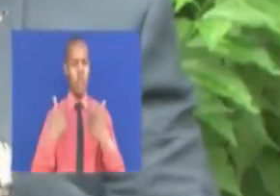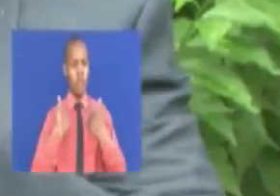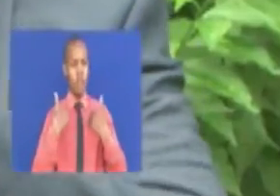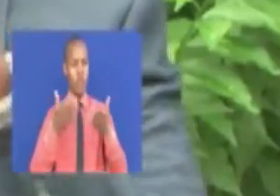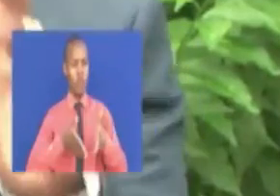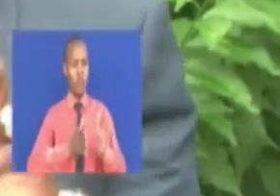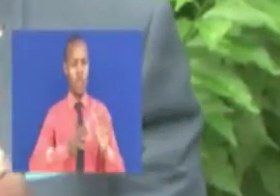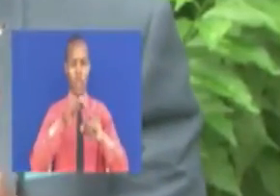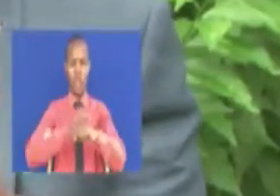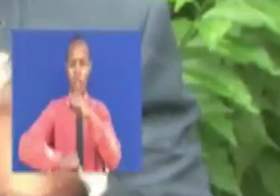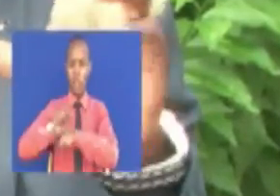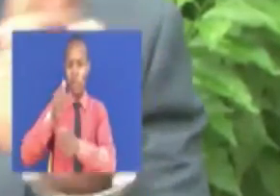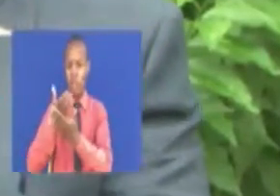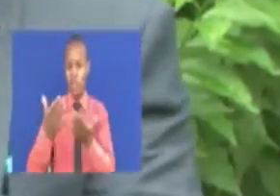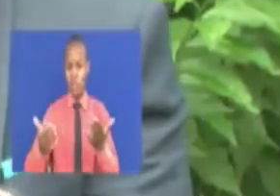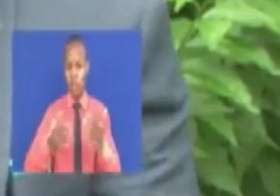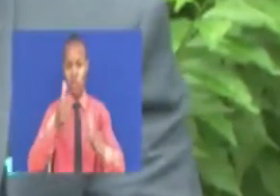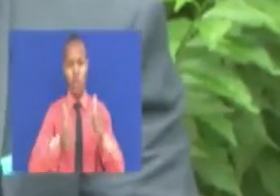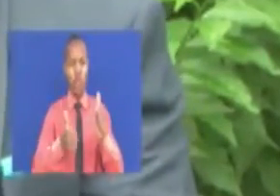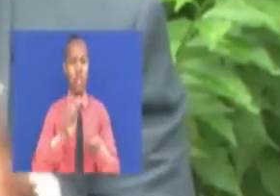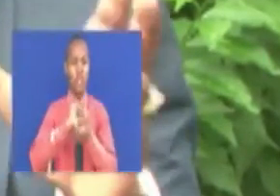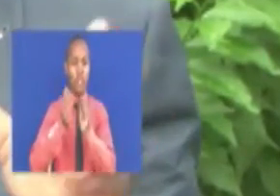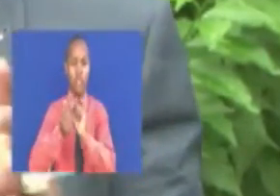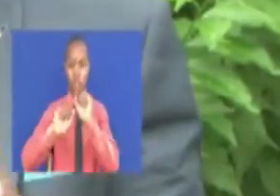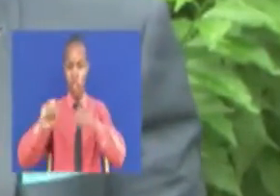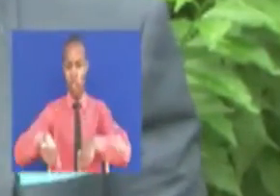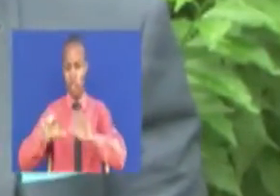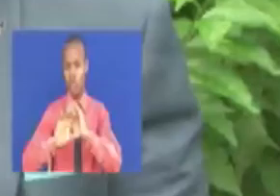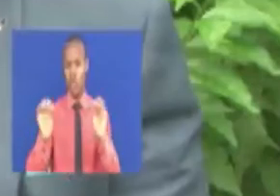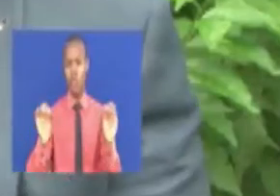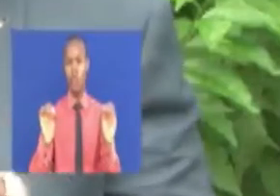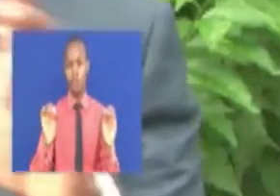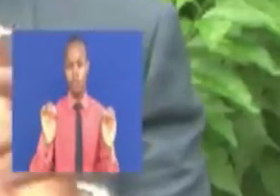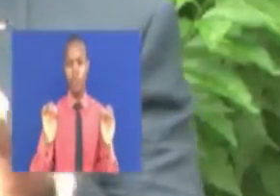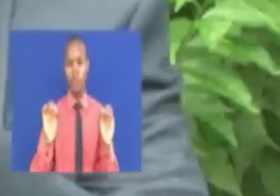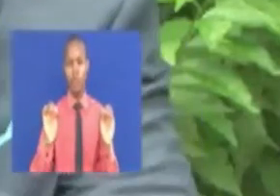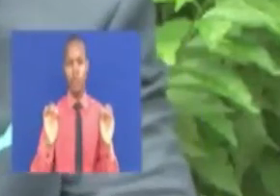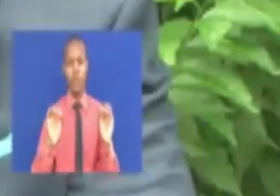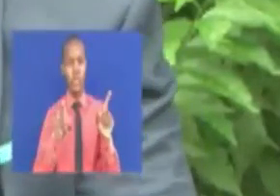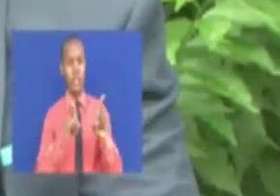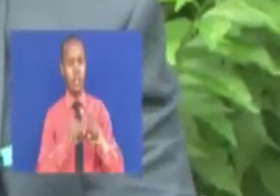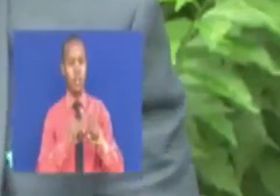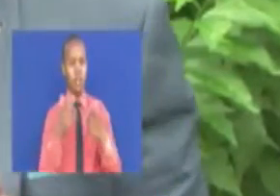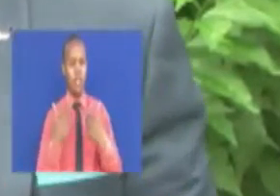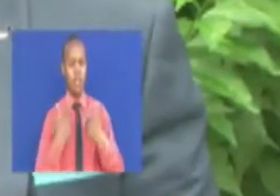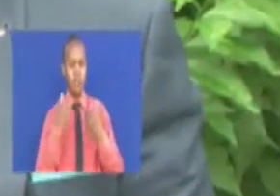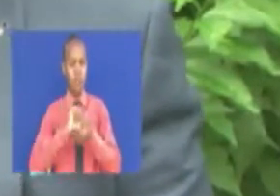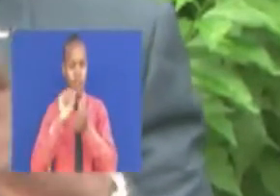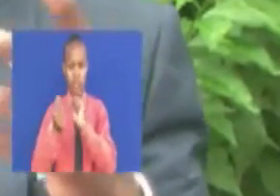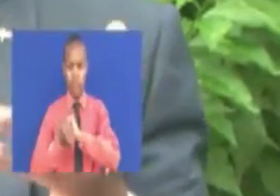of doing their own things, that they cannot change the manner of presentation, irrespective of the stimulus